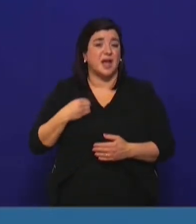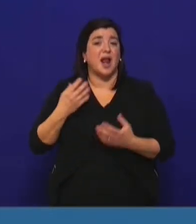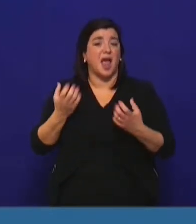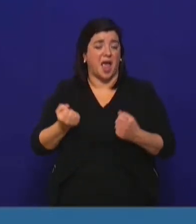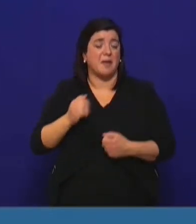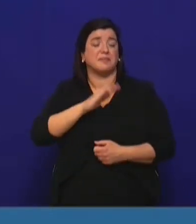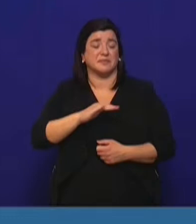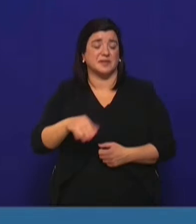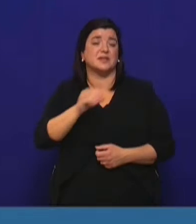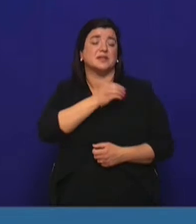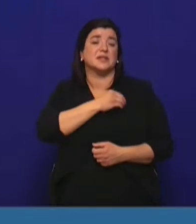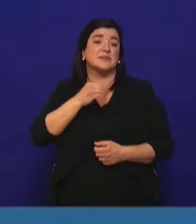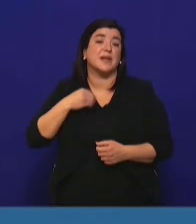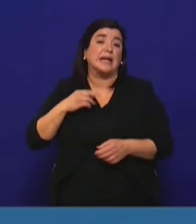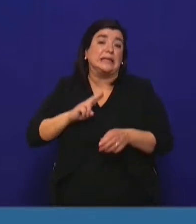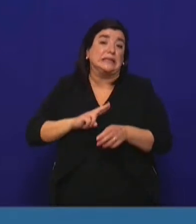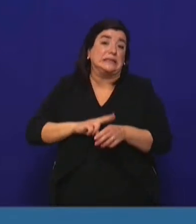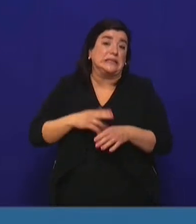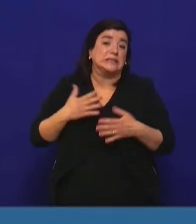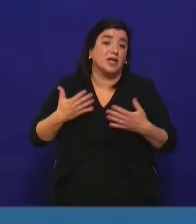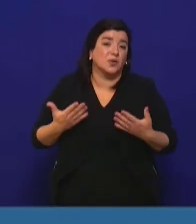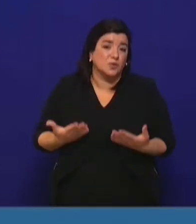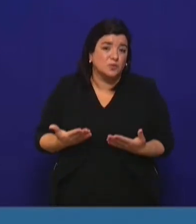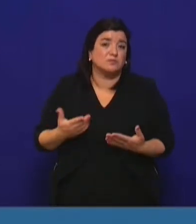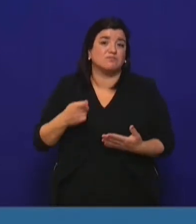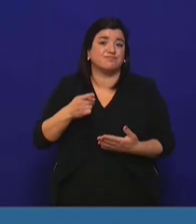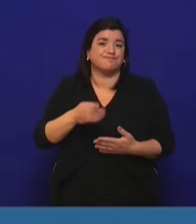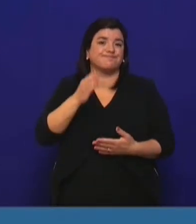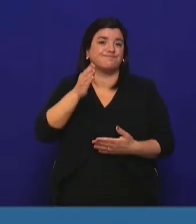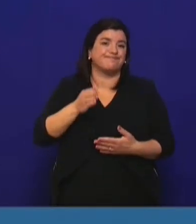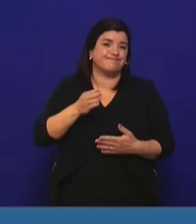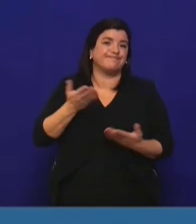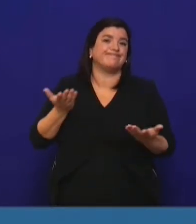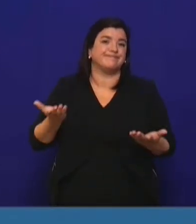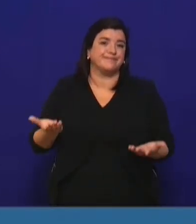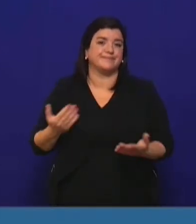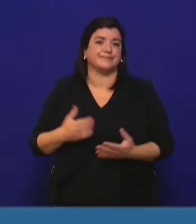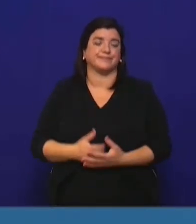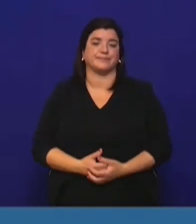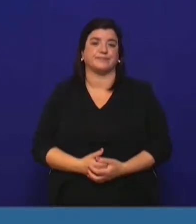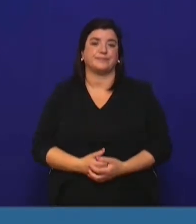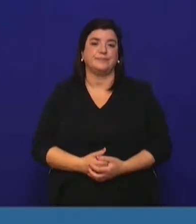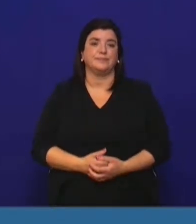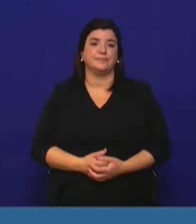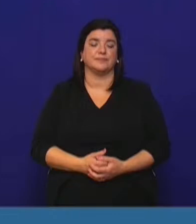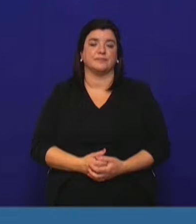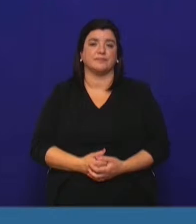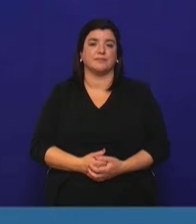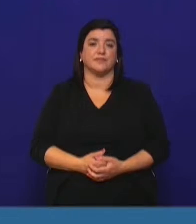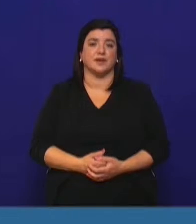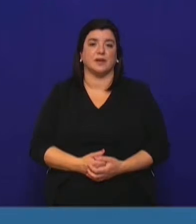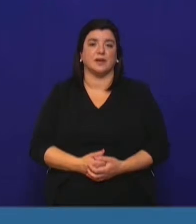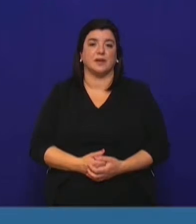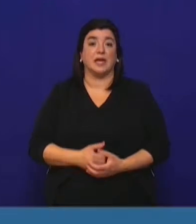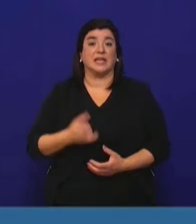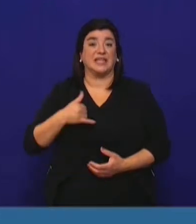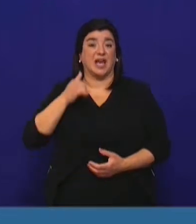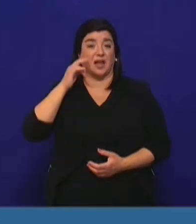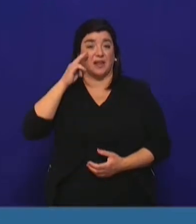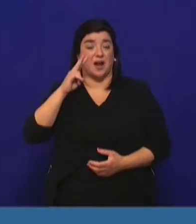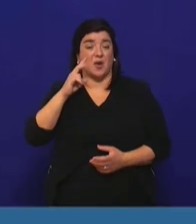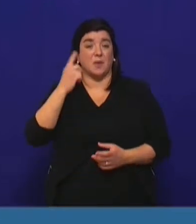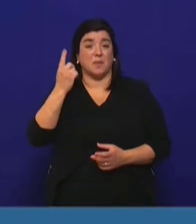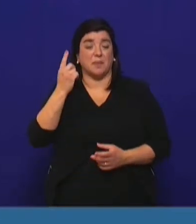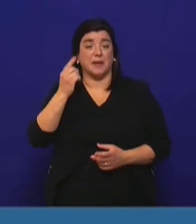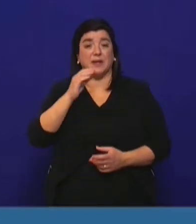l-isptar, hemmhekk jista' jkollok kadenza tagħhom u jistgħu wkoll ikollok l-imwiet. U jekk inħarsu lejn l-imwiet għadna